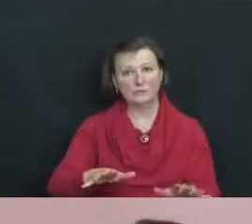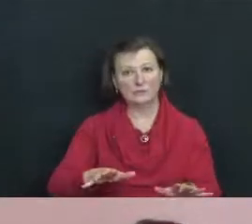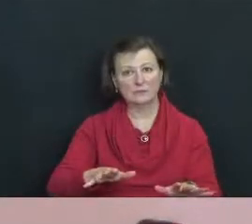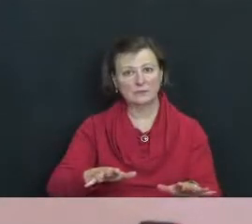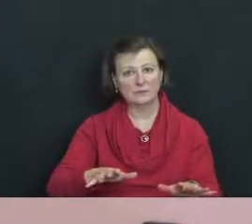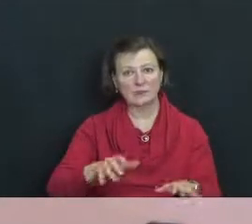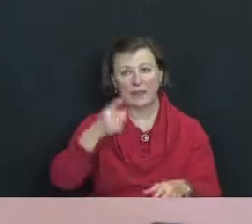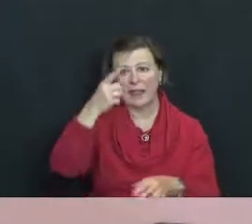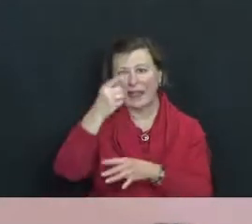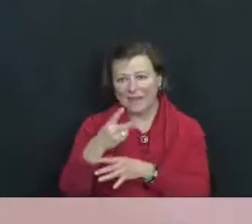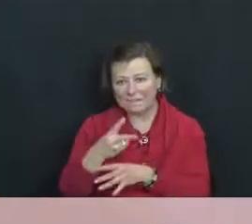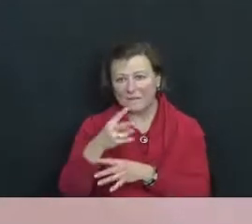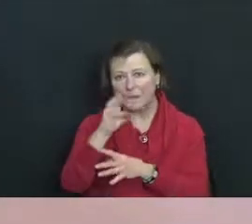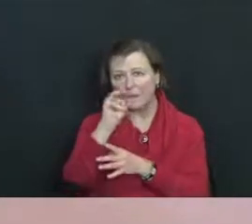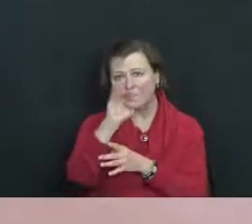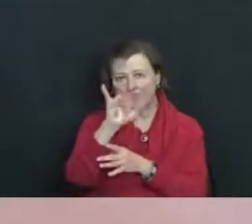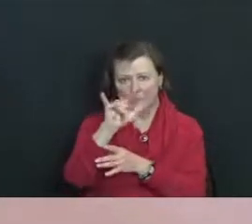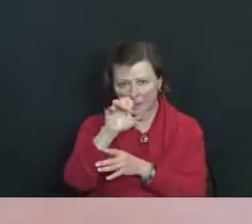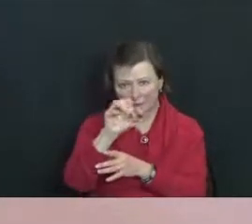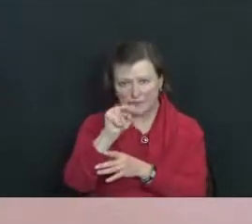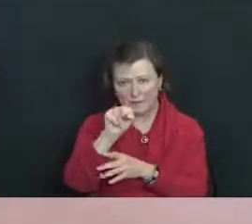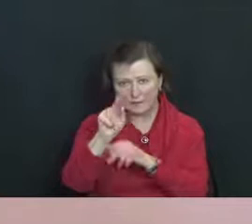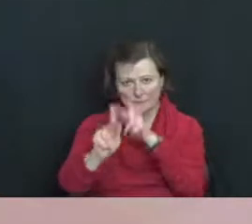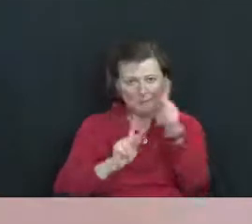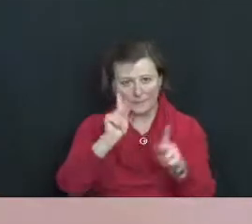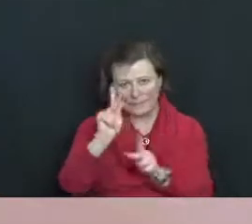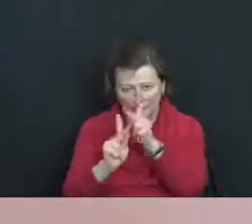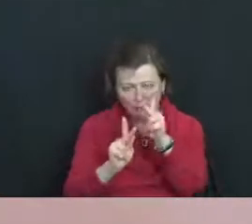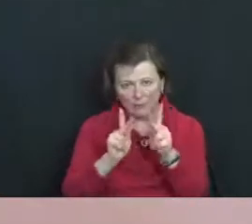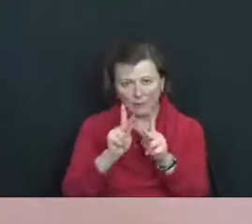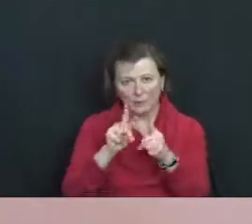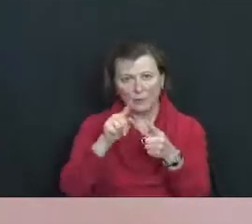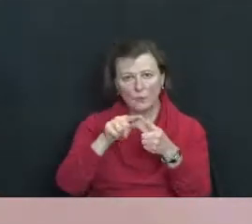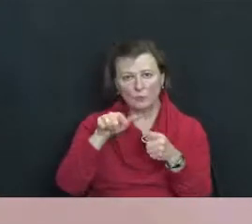500,000 to this virus.